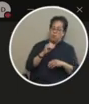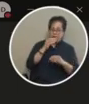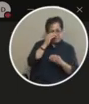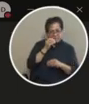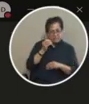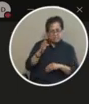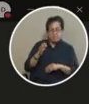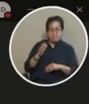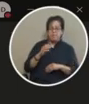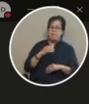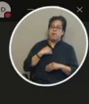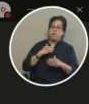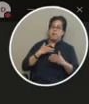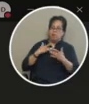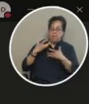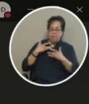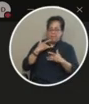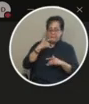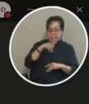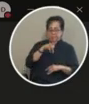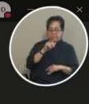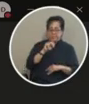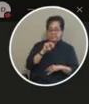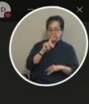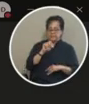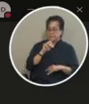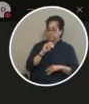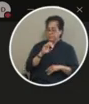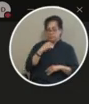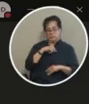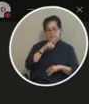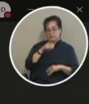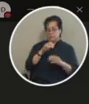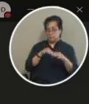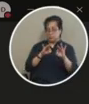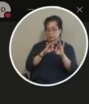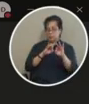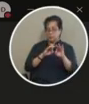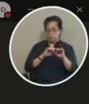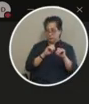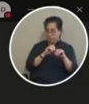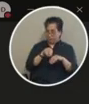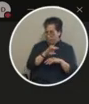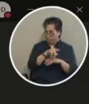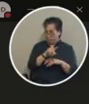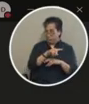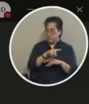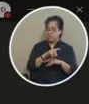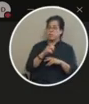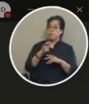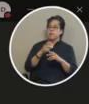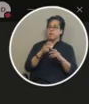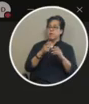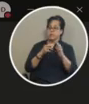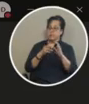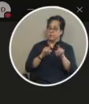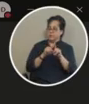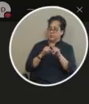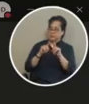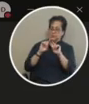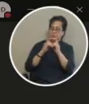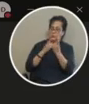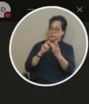because we're in a pandemic, we need to be able to reach those hard-to-serve communities, to include, as Representative Anellis mentioned